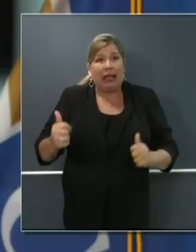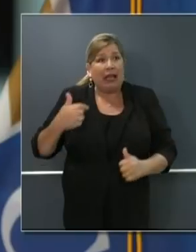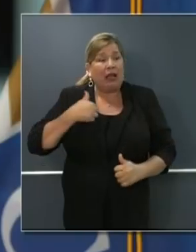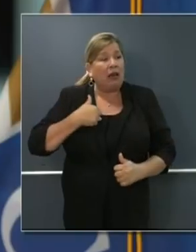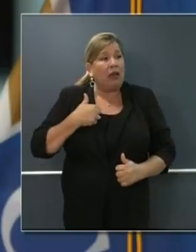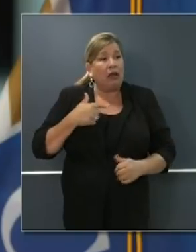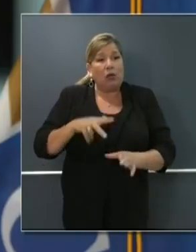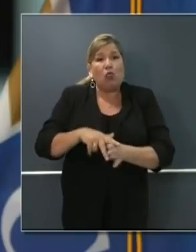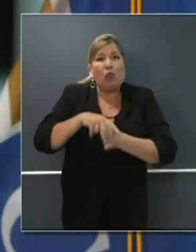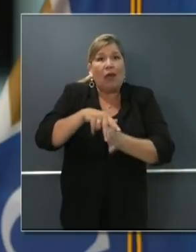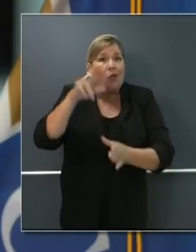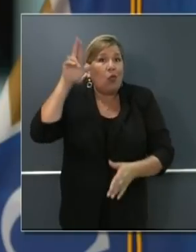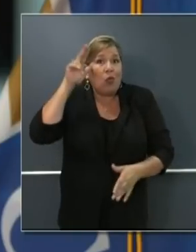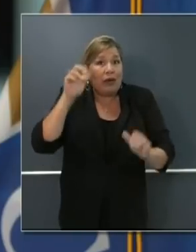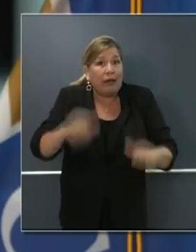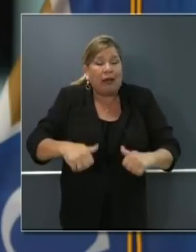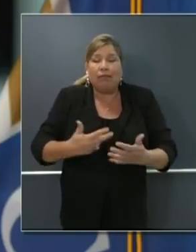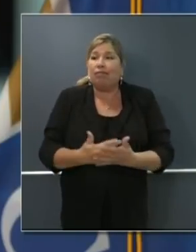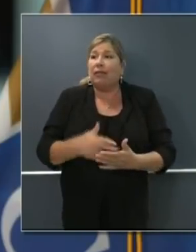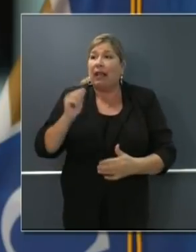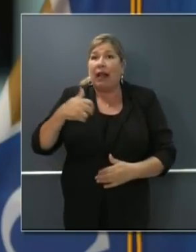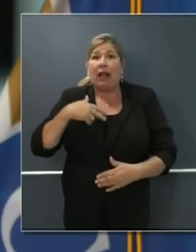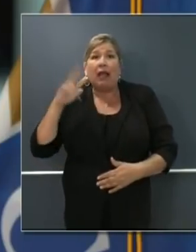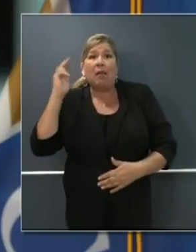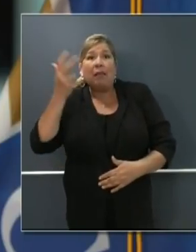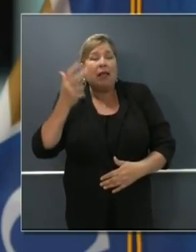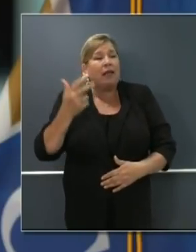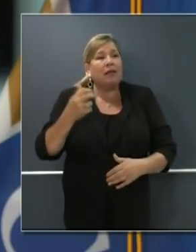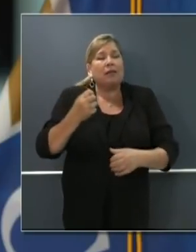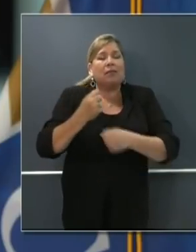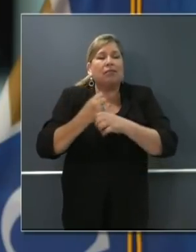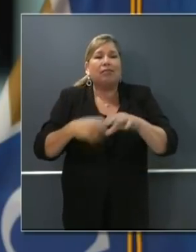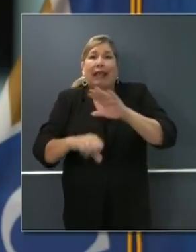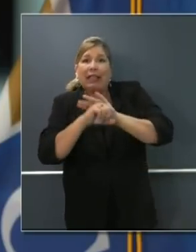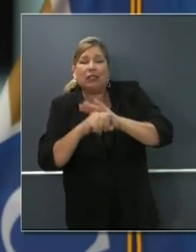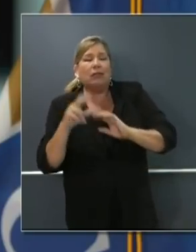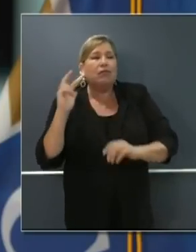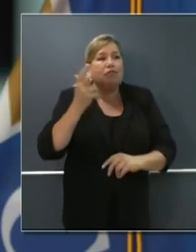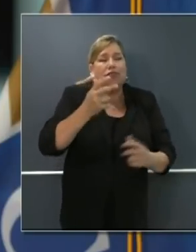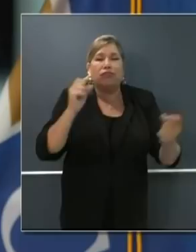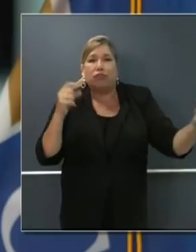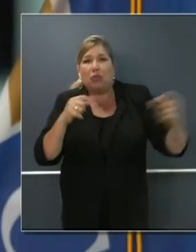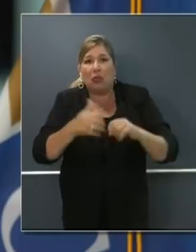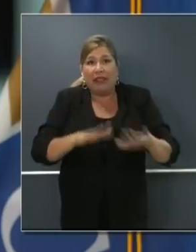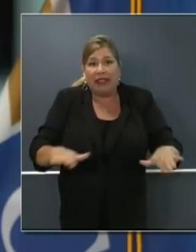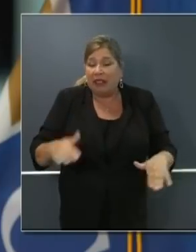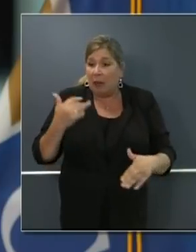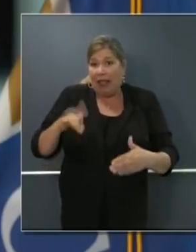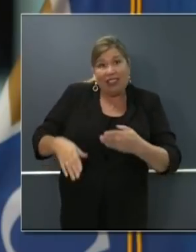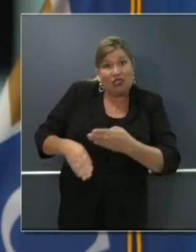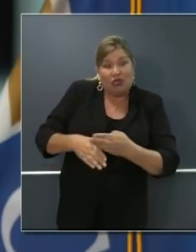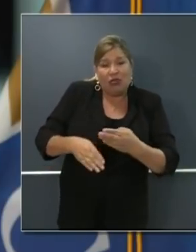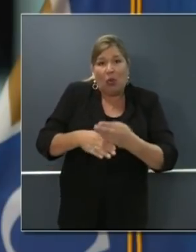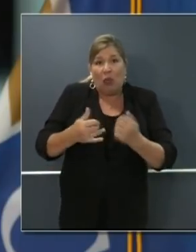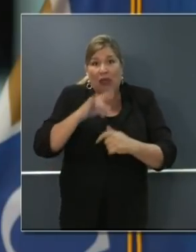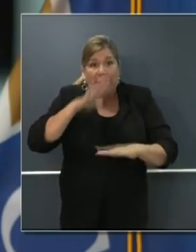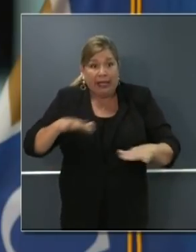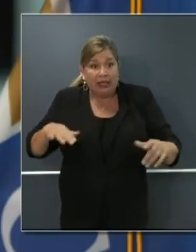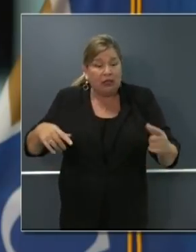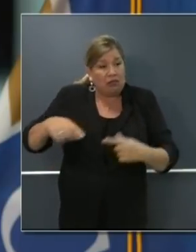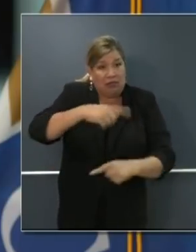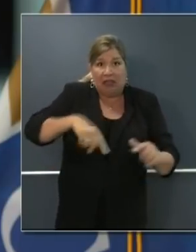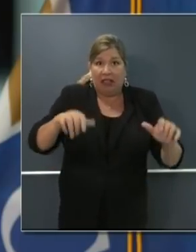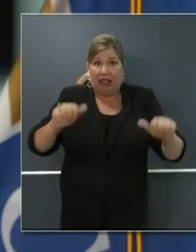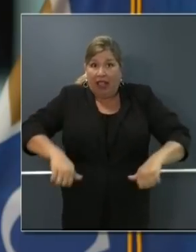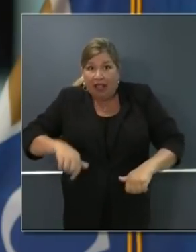catch with your kids, kick a soccer ball around, those kinds of activities. Yes, they are appropriate as